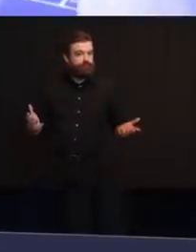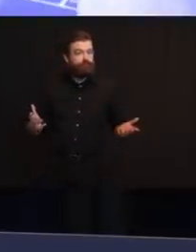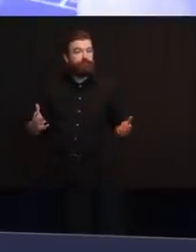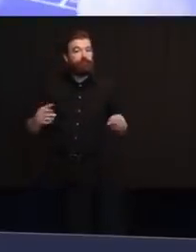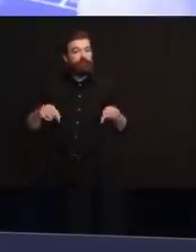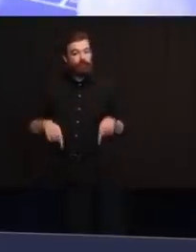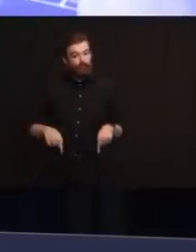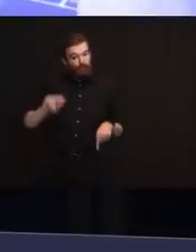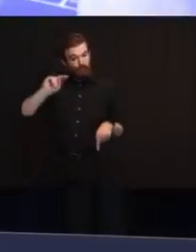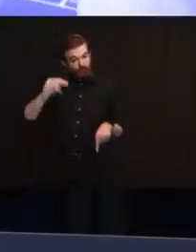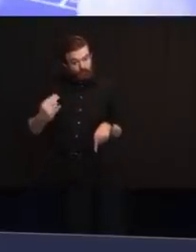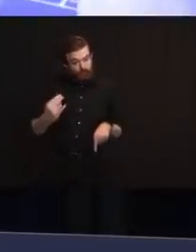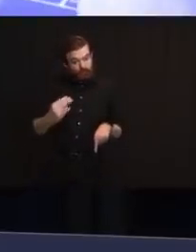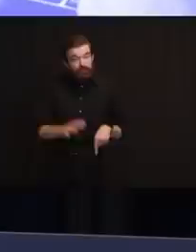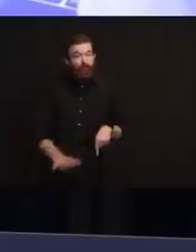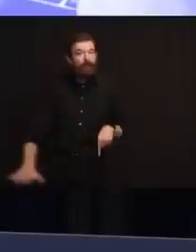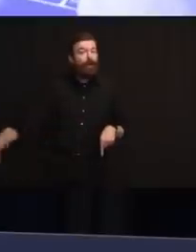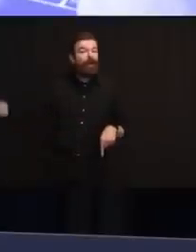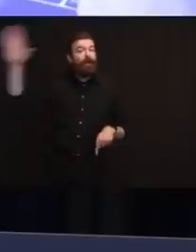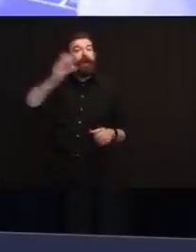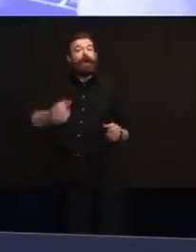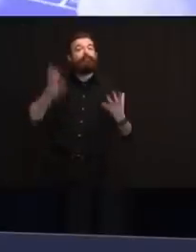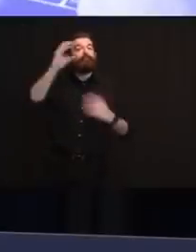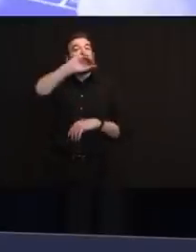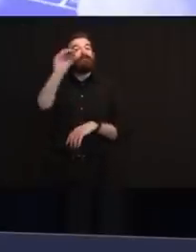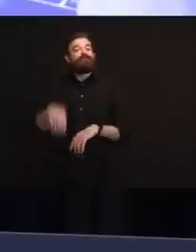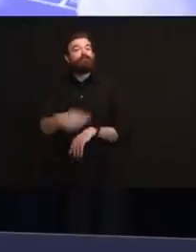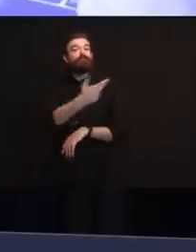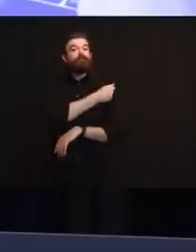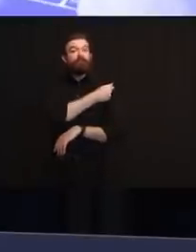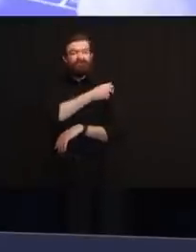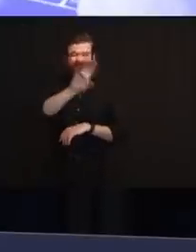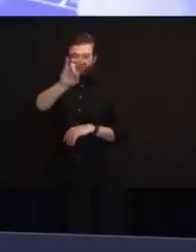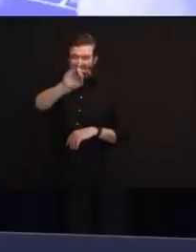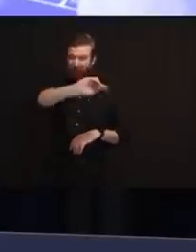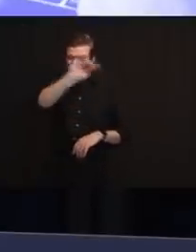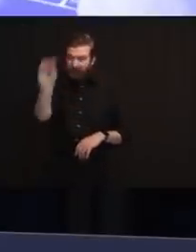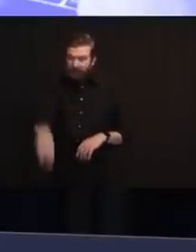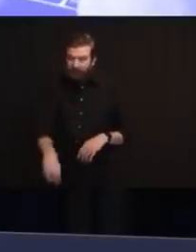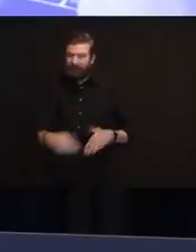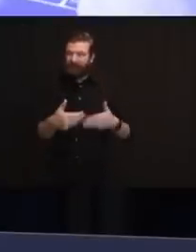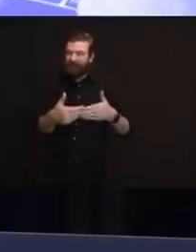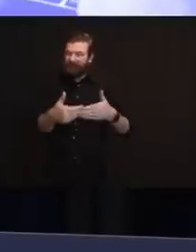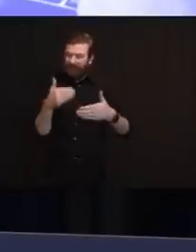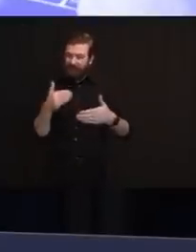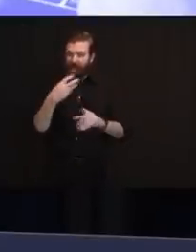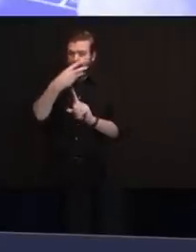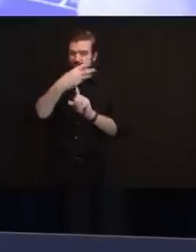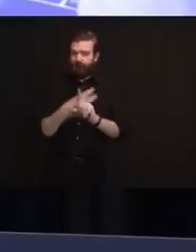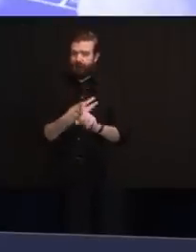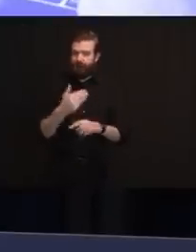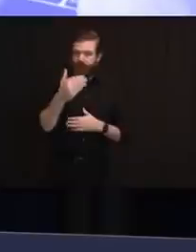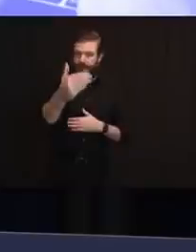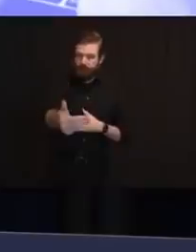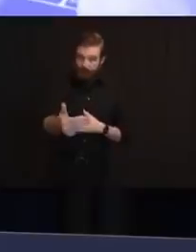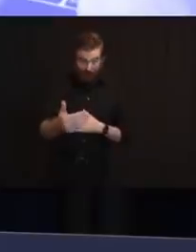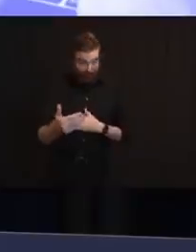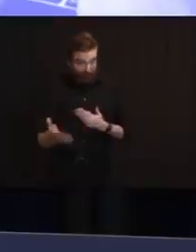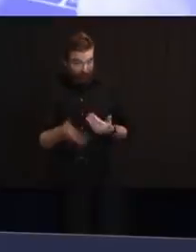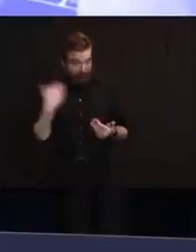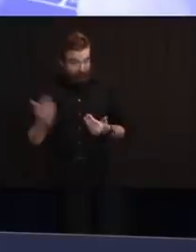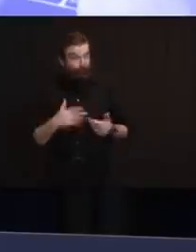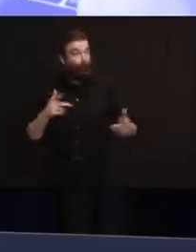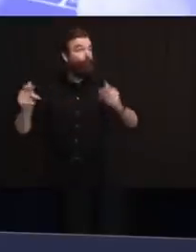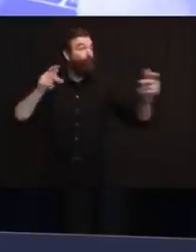New Jersey in a 6-month period. Yes, that is aggressive, and yes, it is aspirational, but it's what we